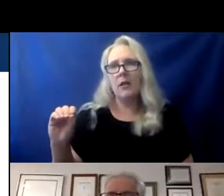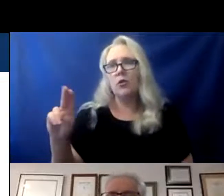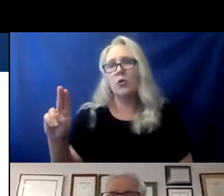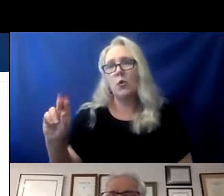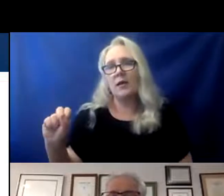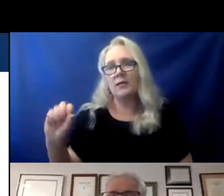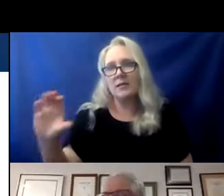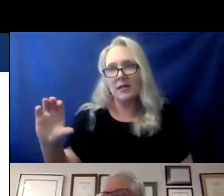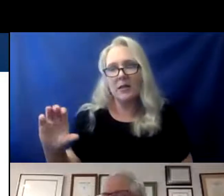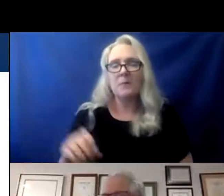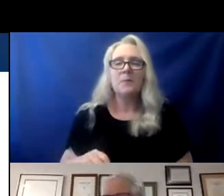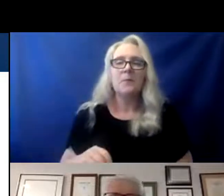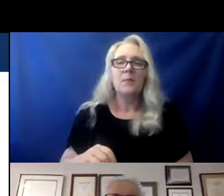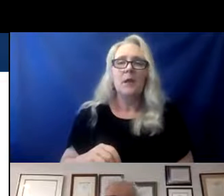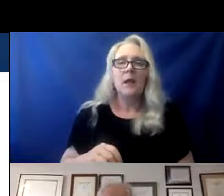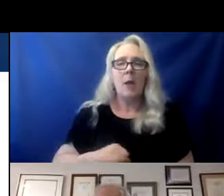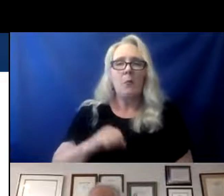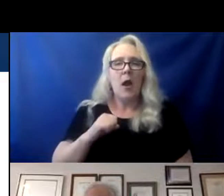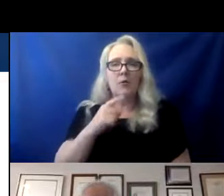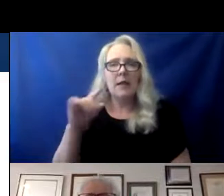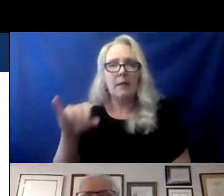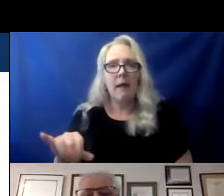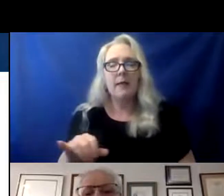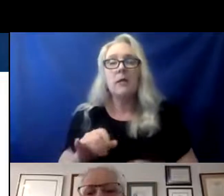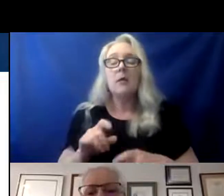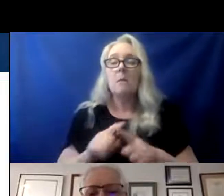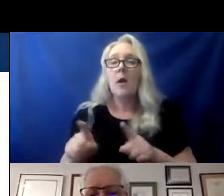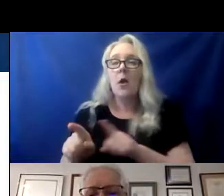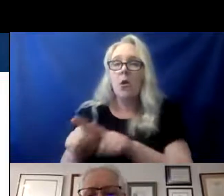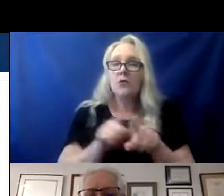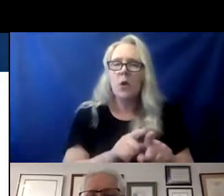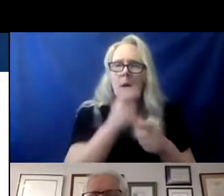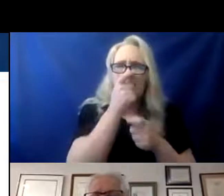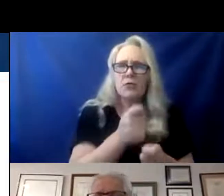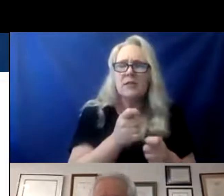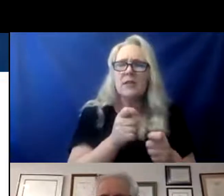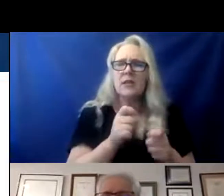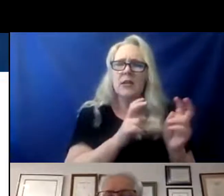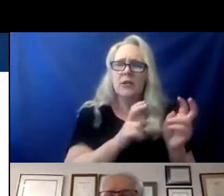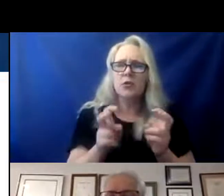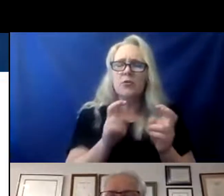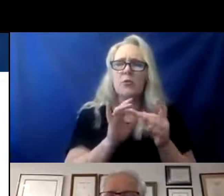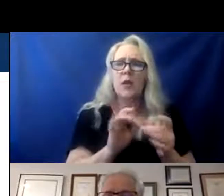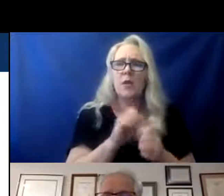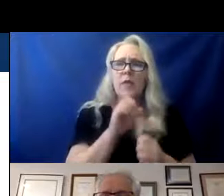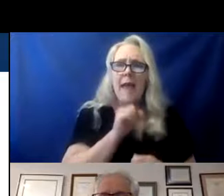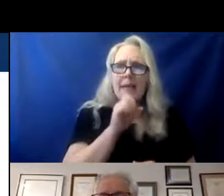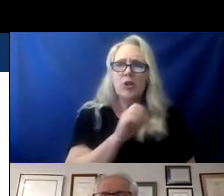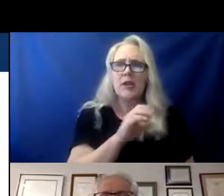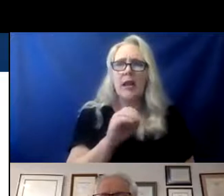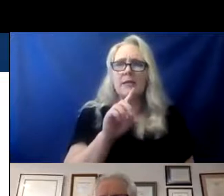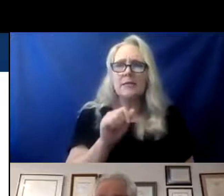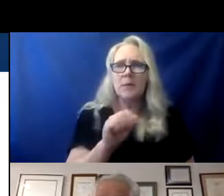I'm proud to say. But I'm also very interested in issues of aging and disability and